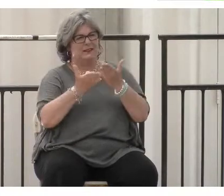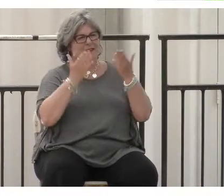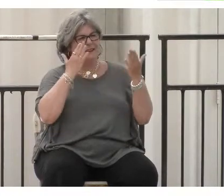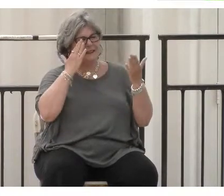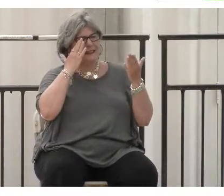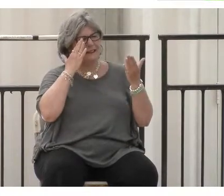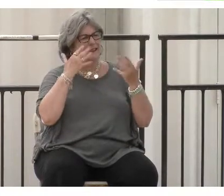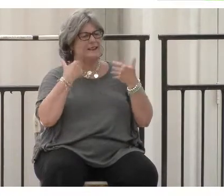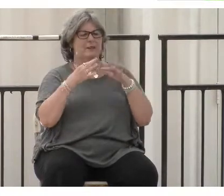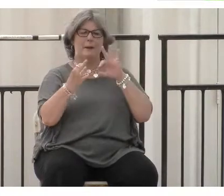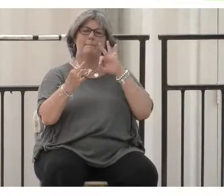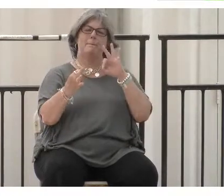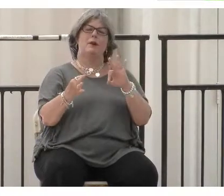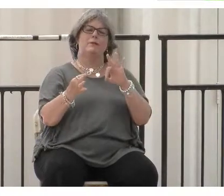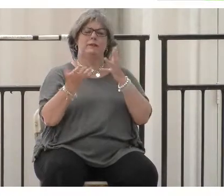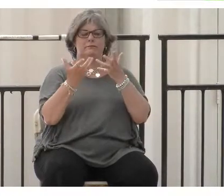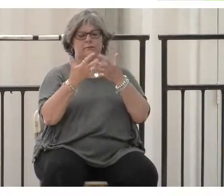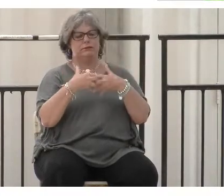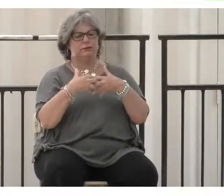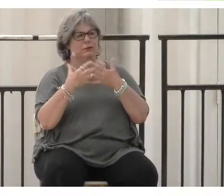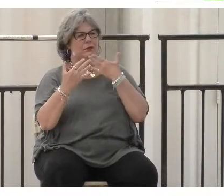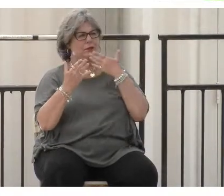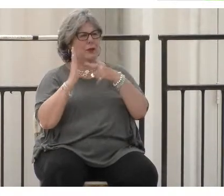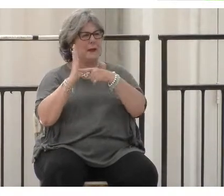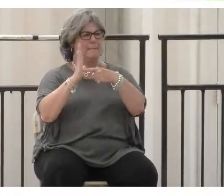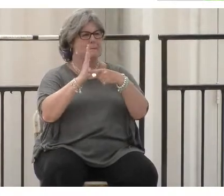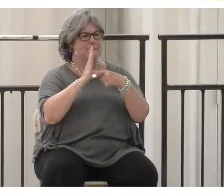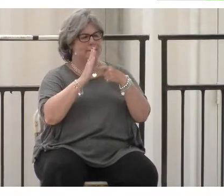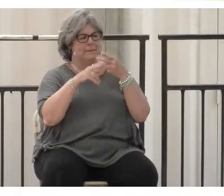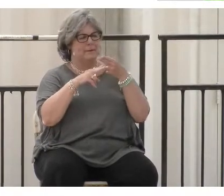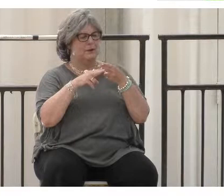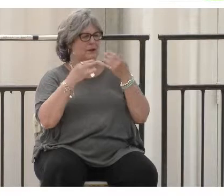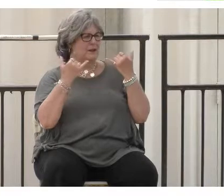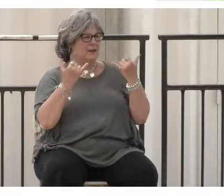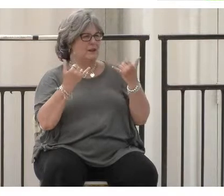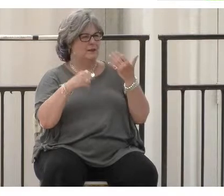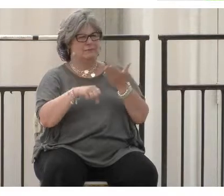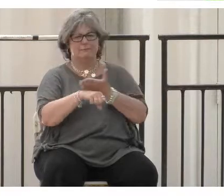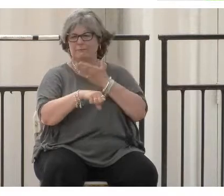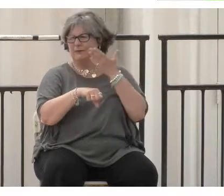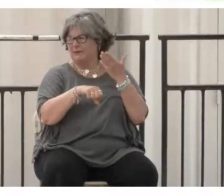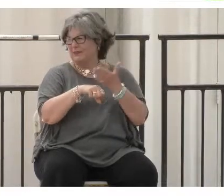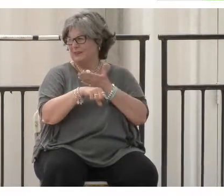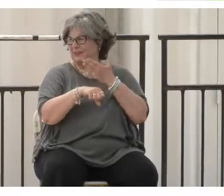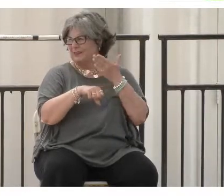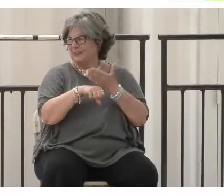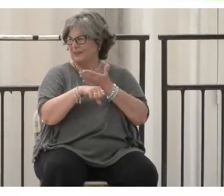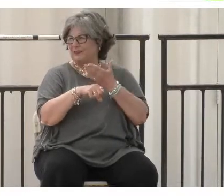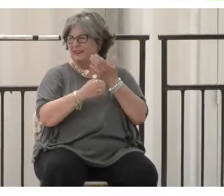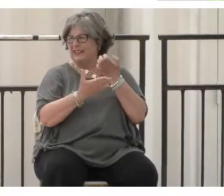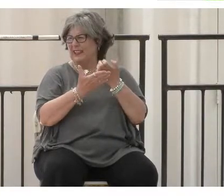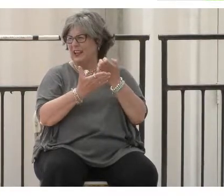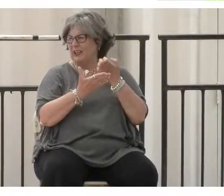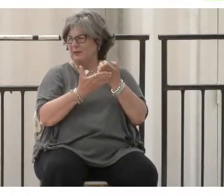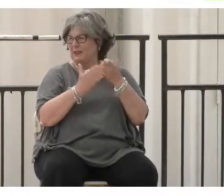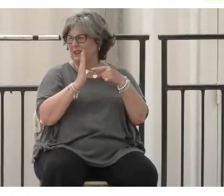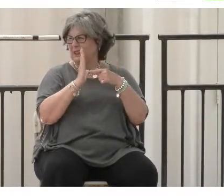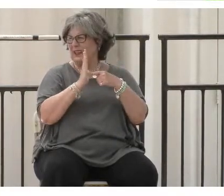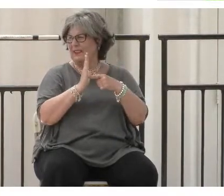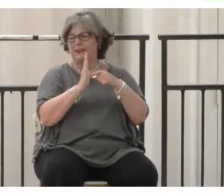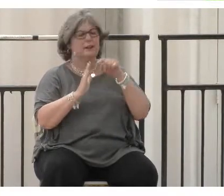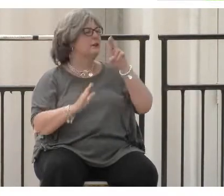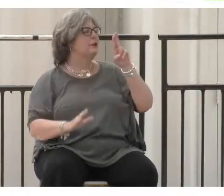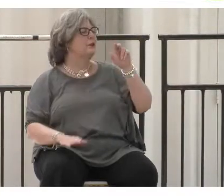it was a perfect circular economy model, or we could call it today a regenerative economy model. And throughout UAE,